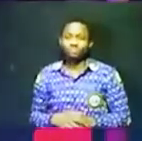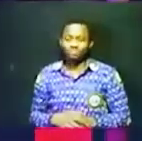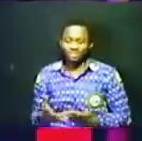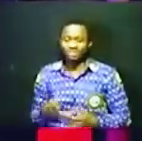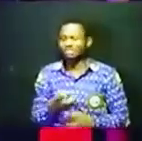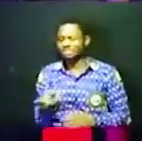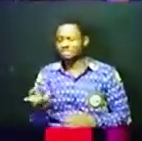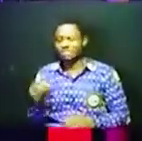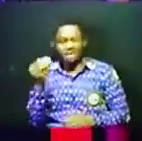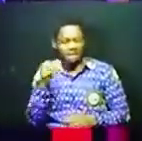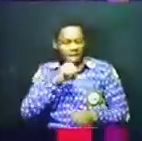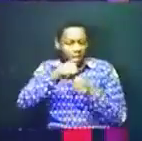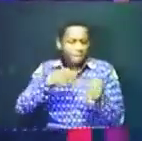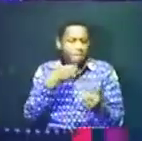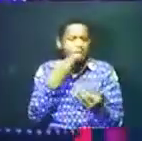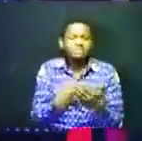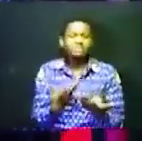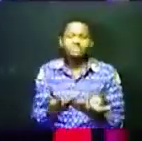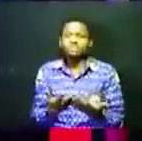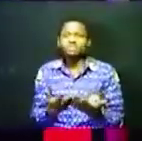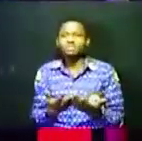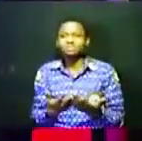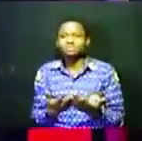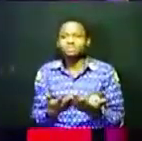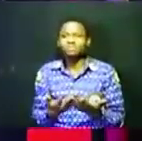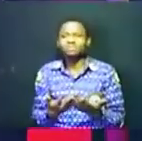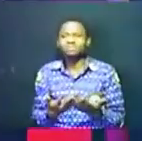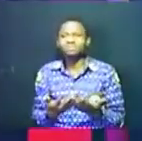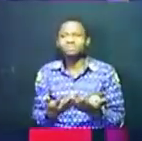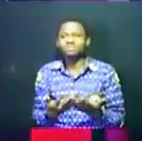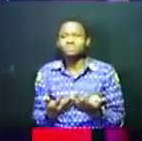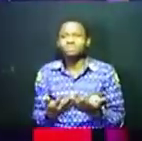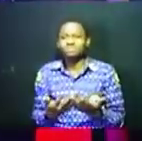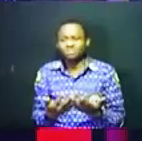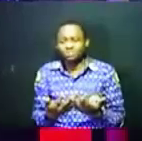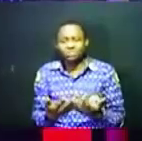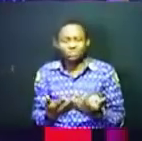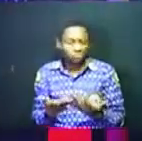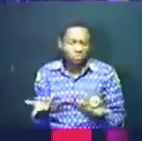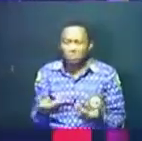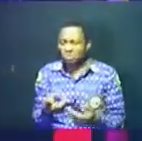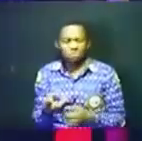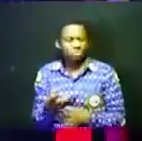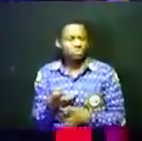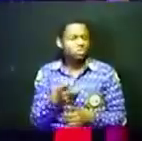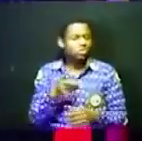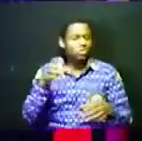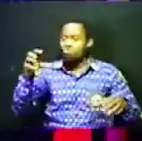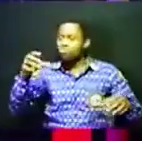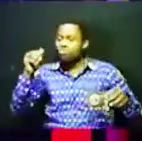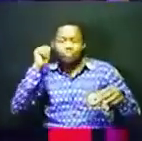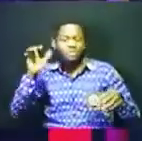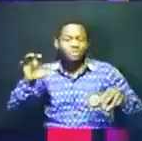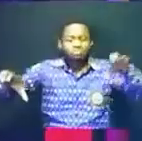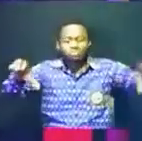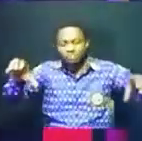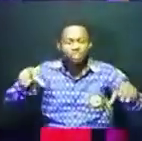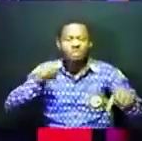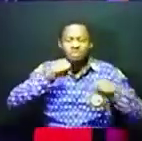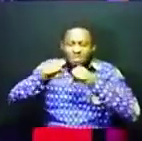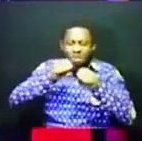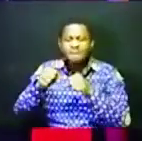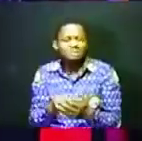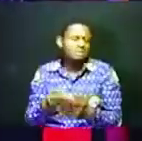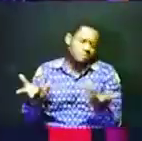some money. But to them, they have been crying over this money over 1 year, and somehow they were